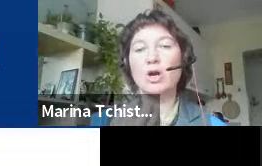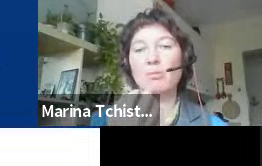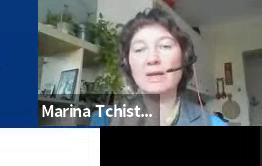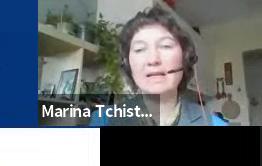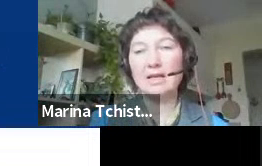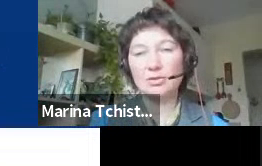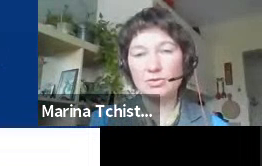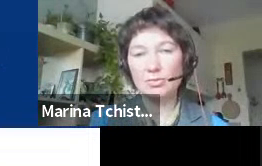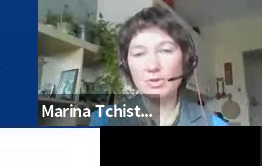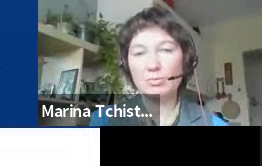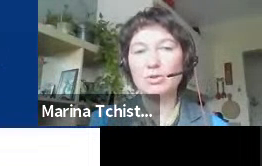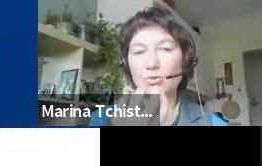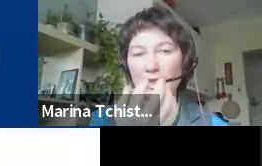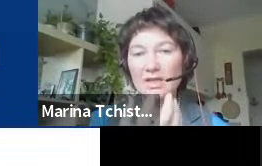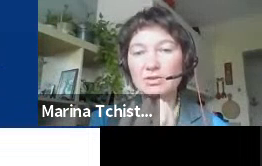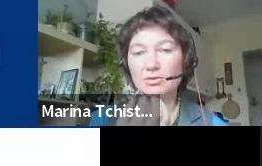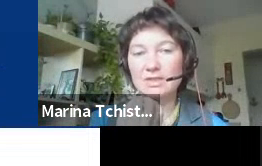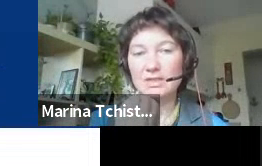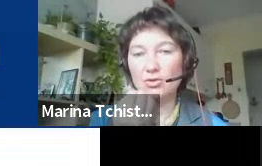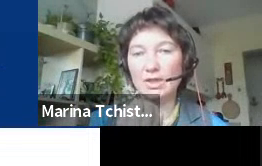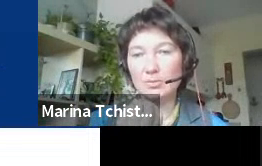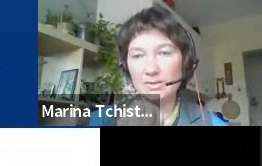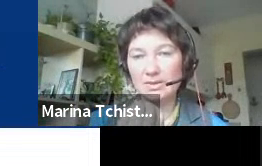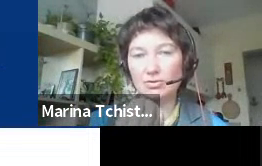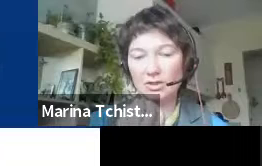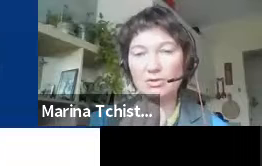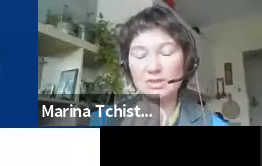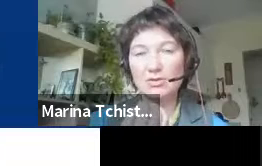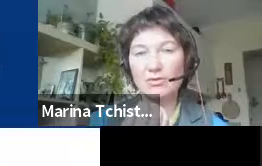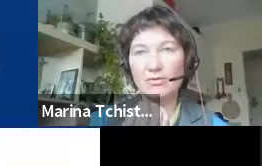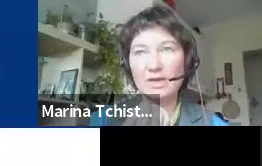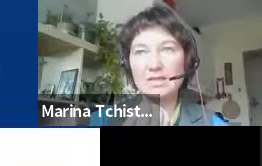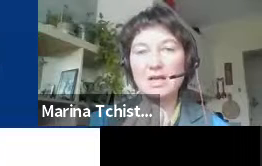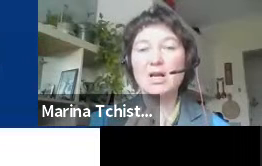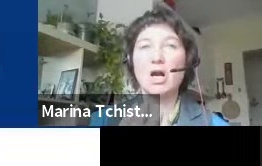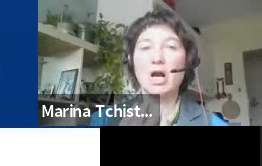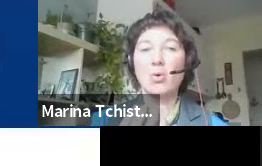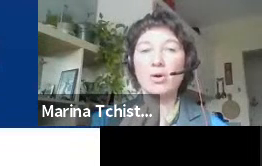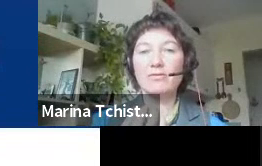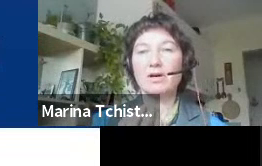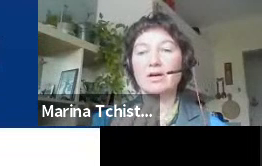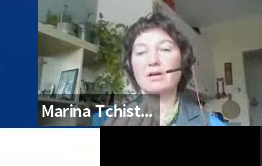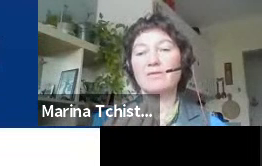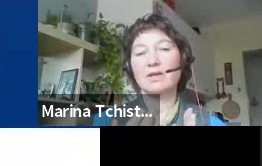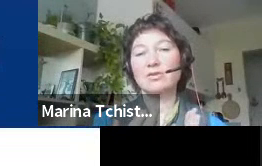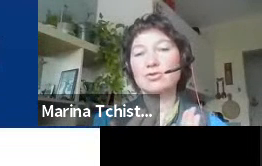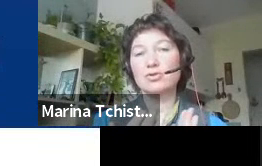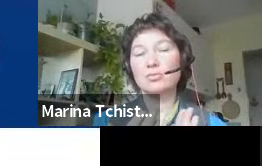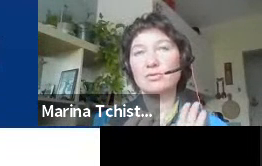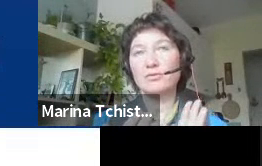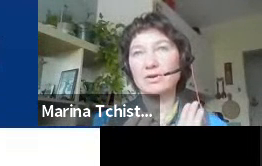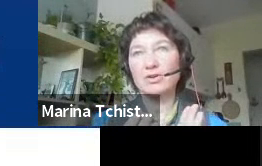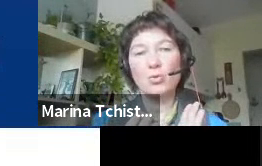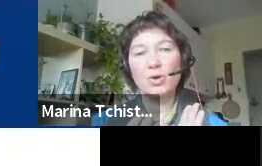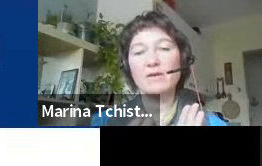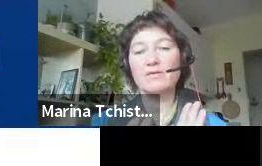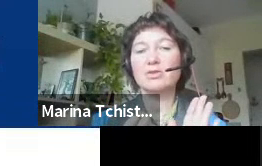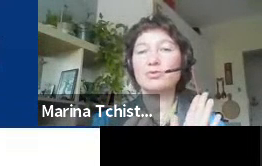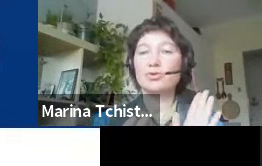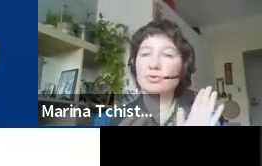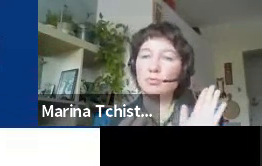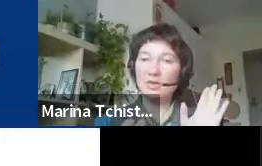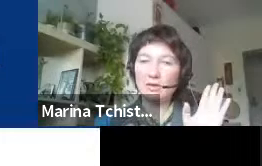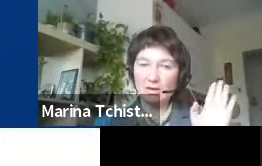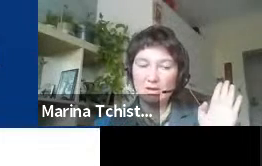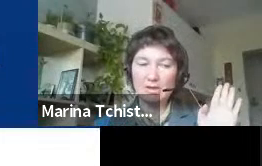people, to accommodate to the people who need to see your lips, to need to see your face. However, then you should be very aware